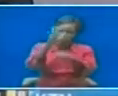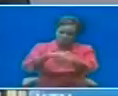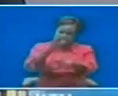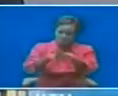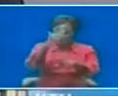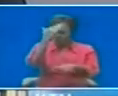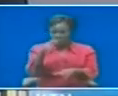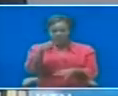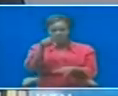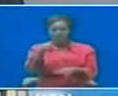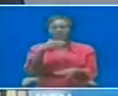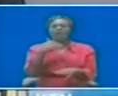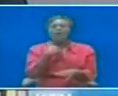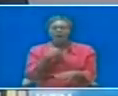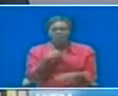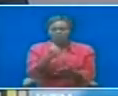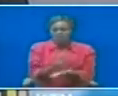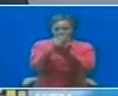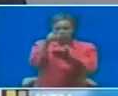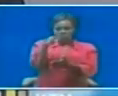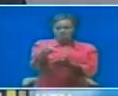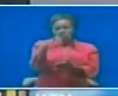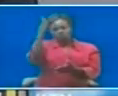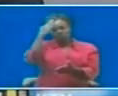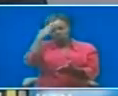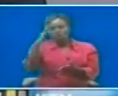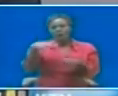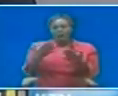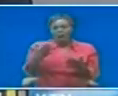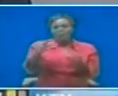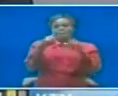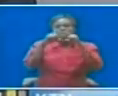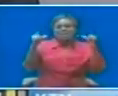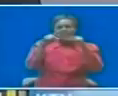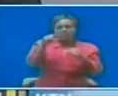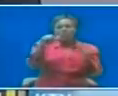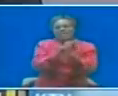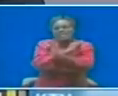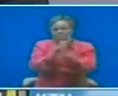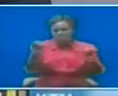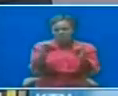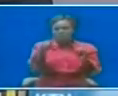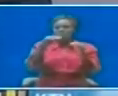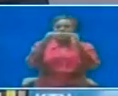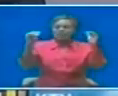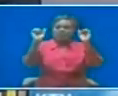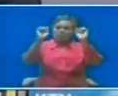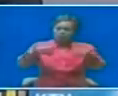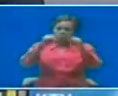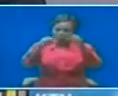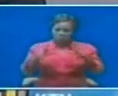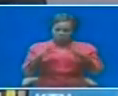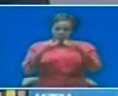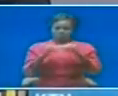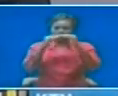it might assign a speech coach to you to help you refine your message. Right. Once your message is up to the level where you can now be pushed onto